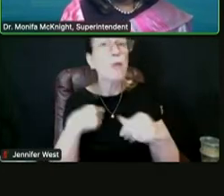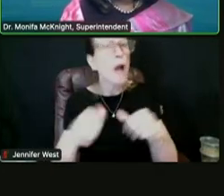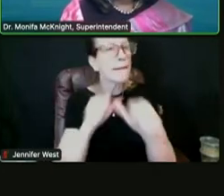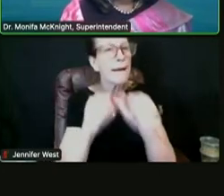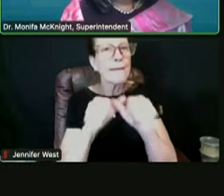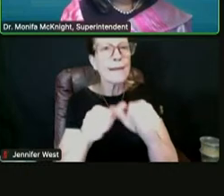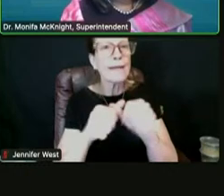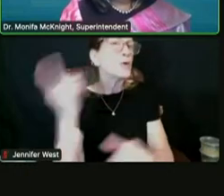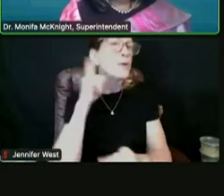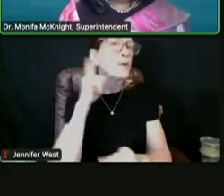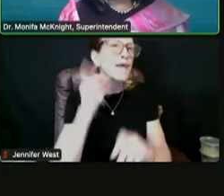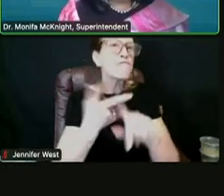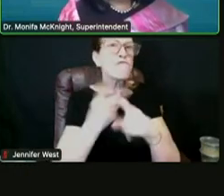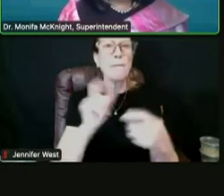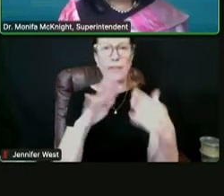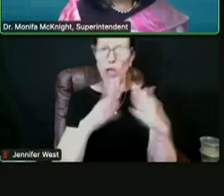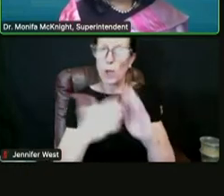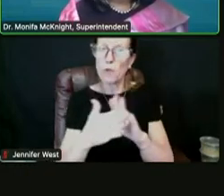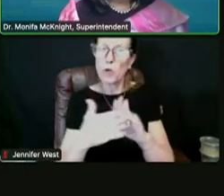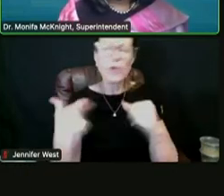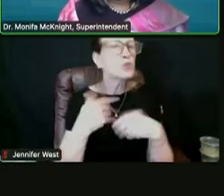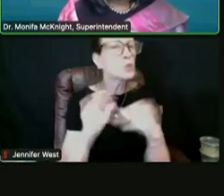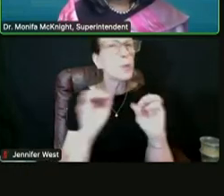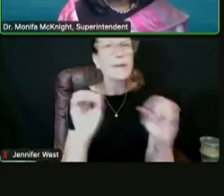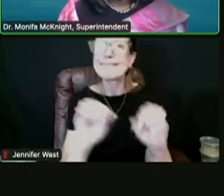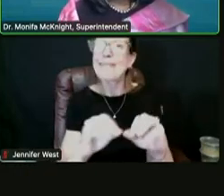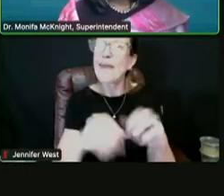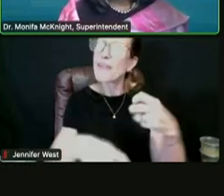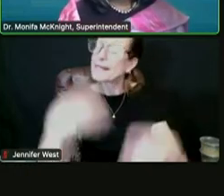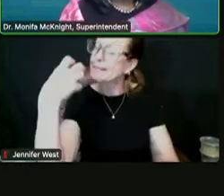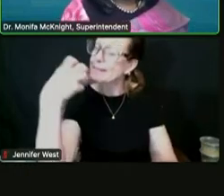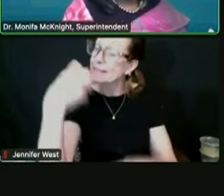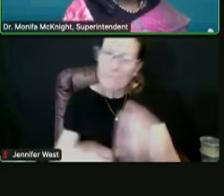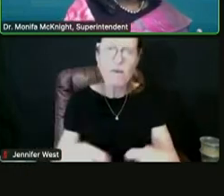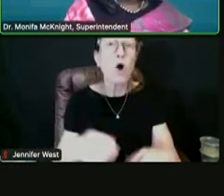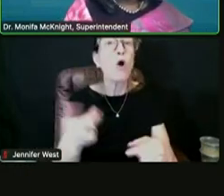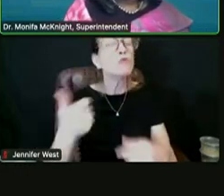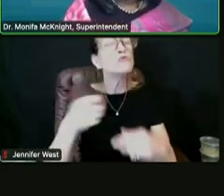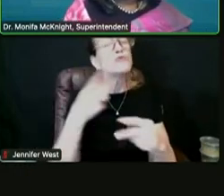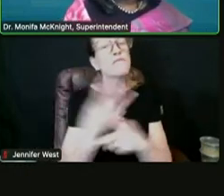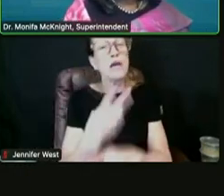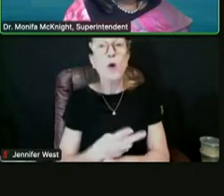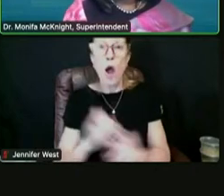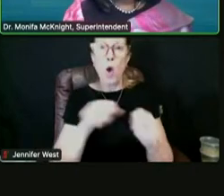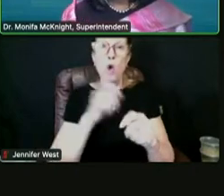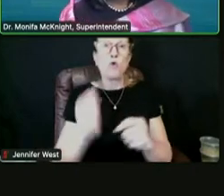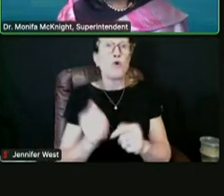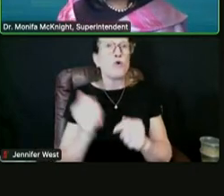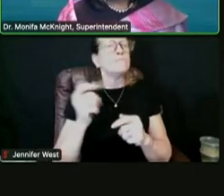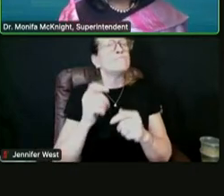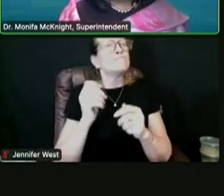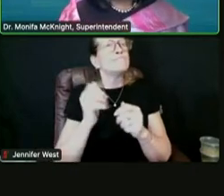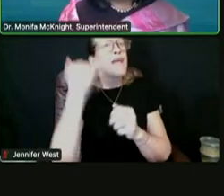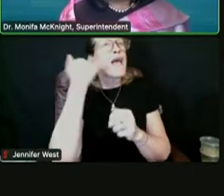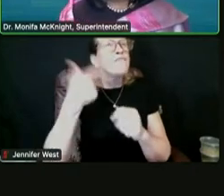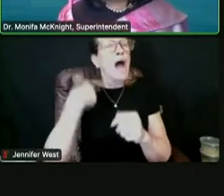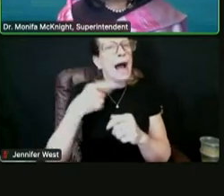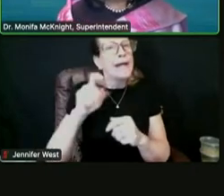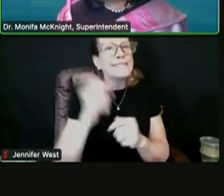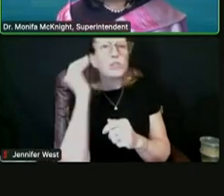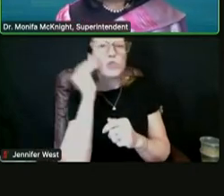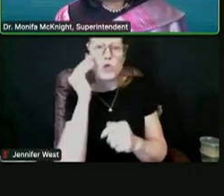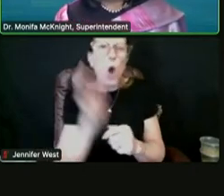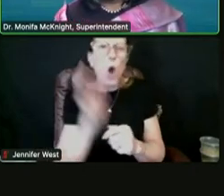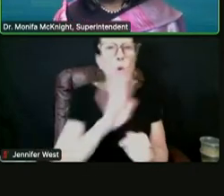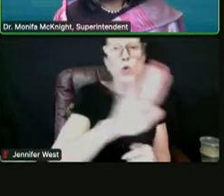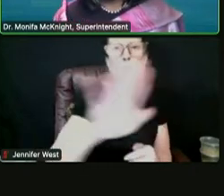community. And so it's nothing difficult for me to figure out when I think about what the needs are of the school system and then how those needs fit